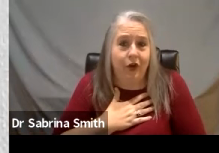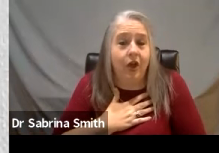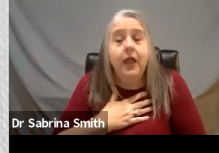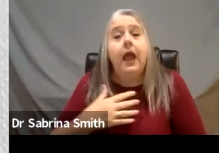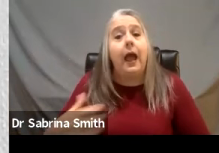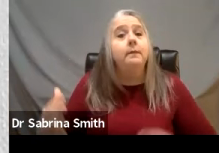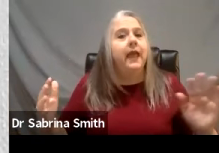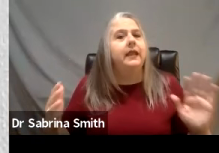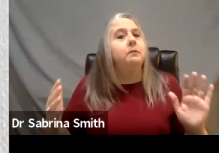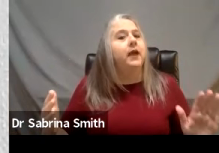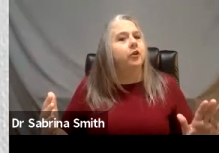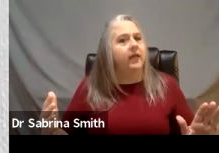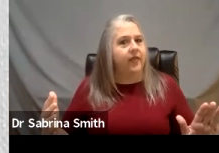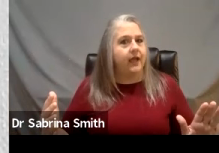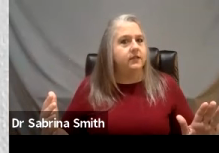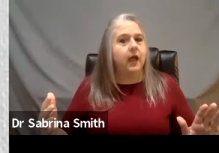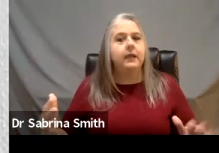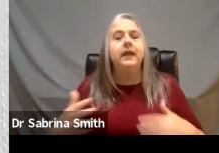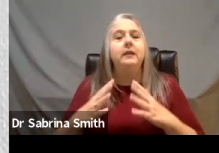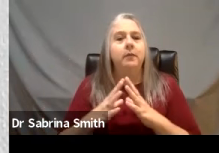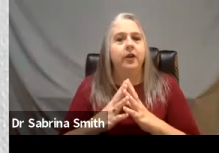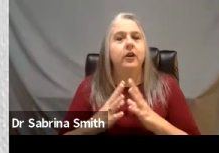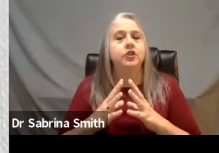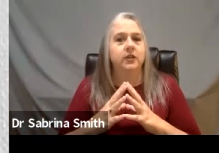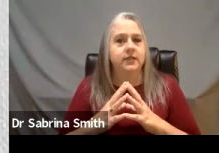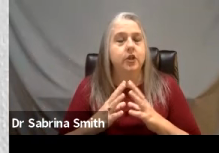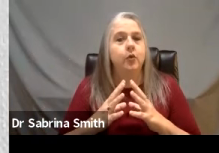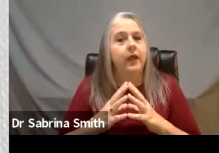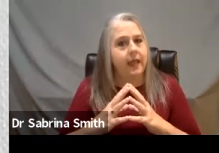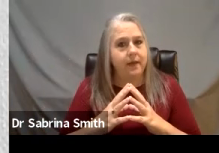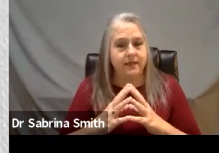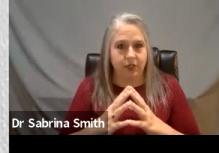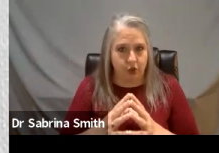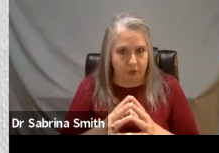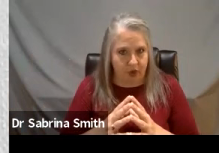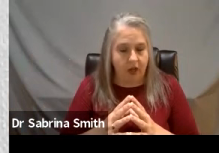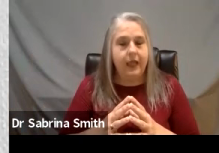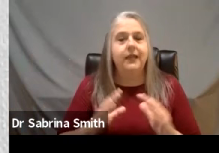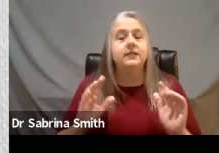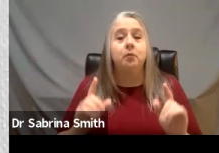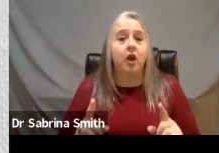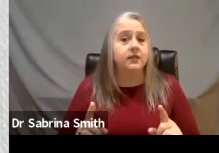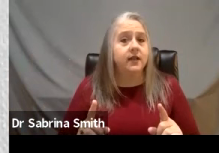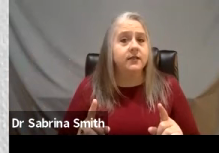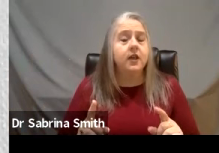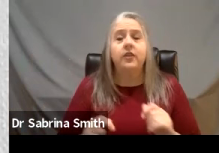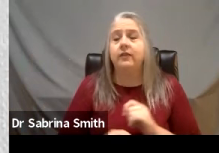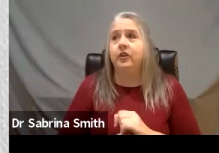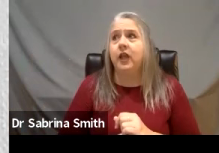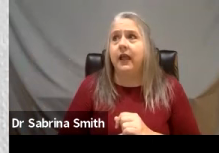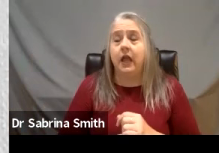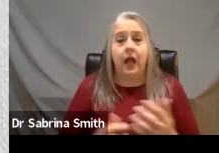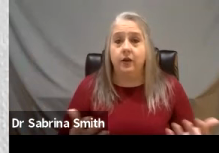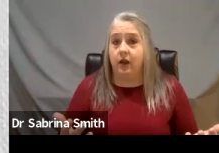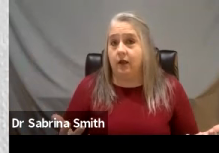myself at all. I'm getting better at that. I am getting better at trusting who I am as an interpreter. It is a process that I